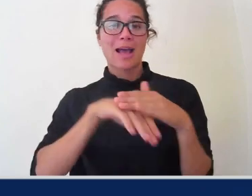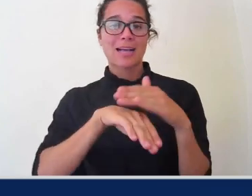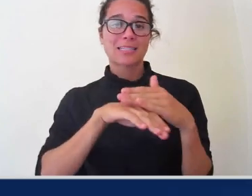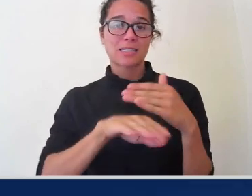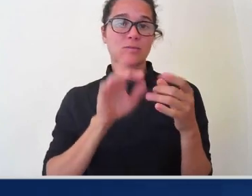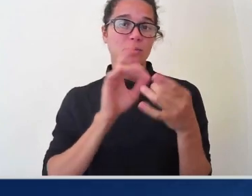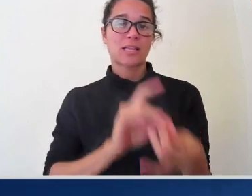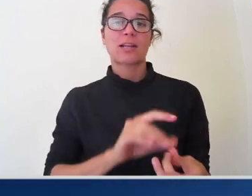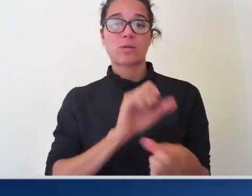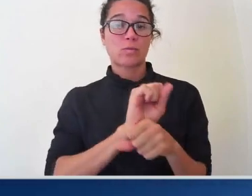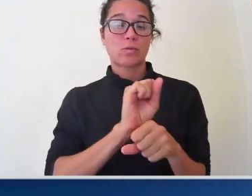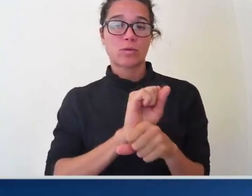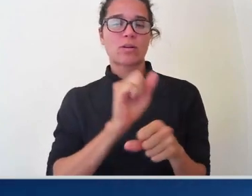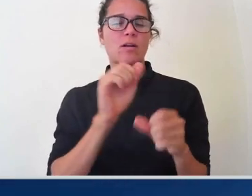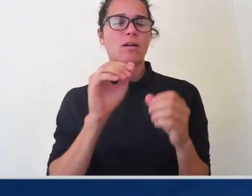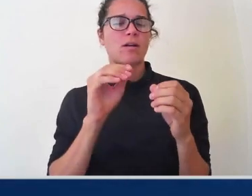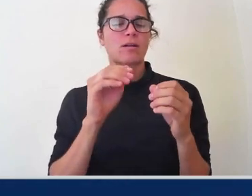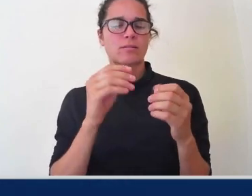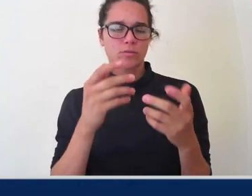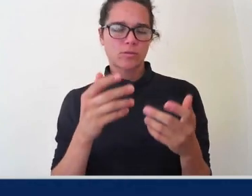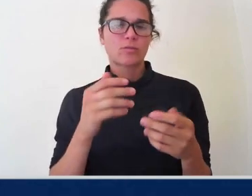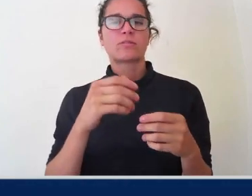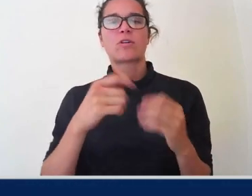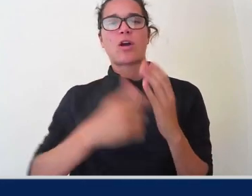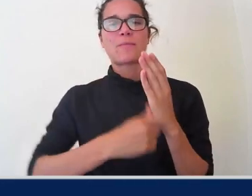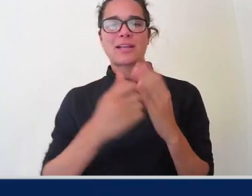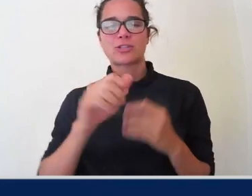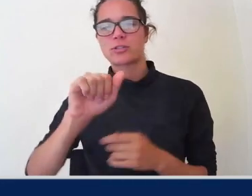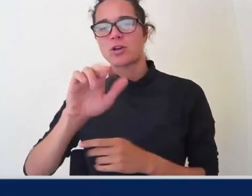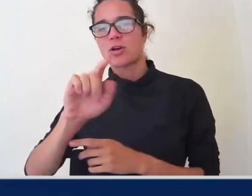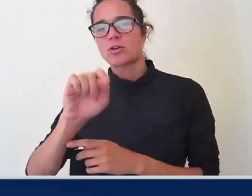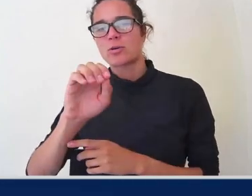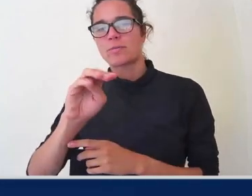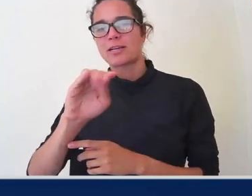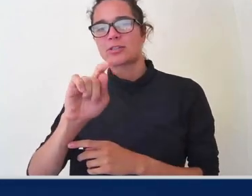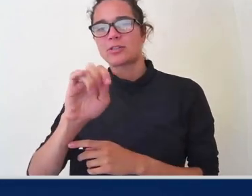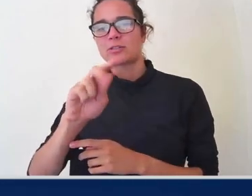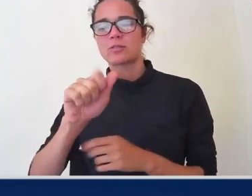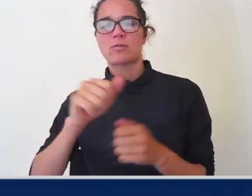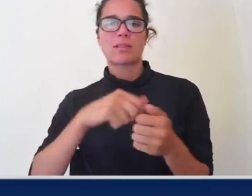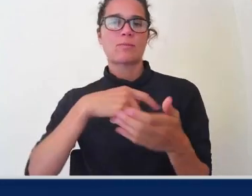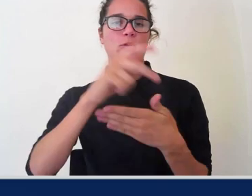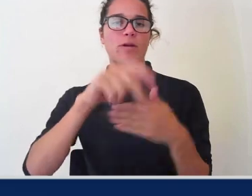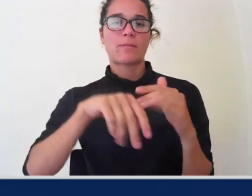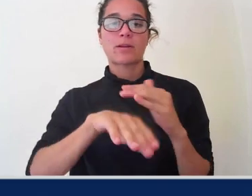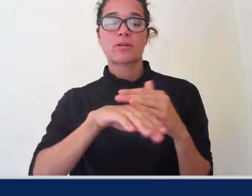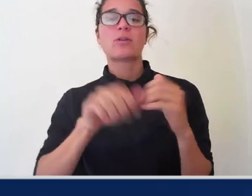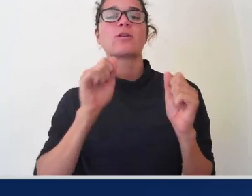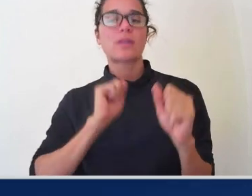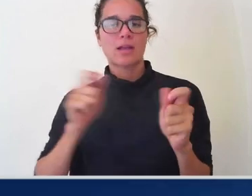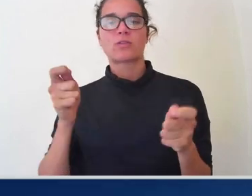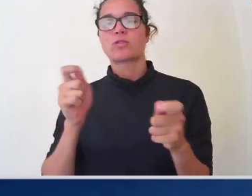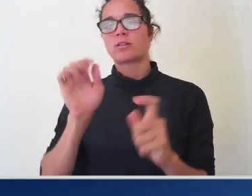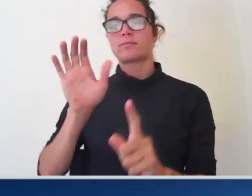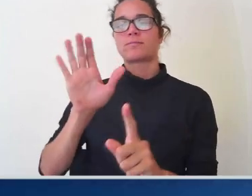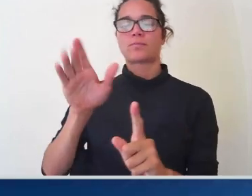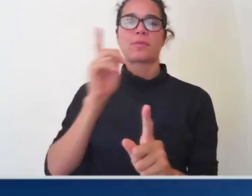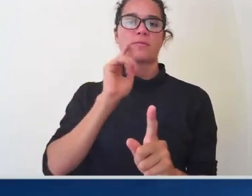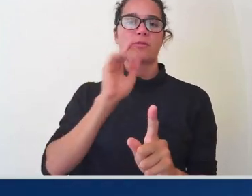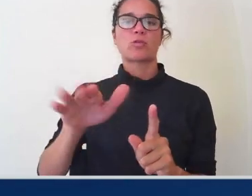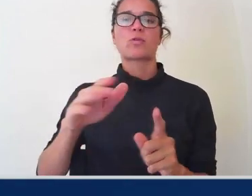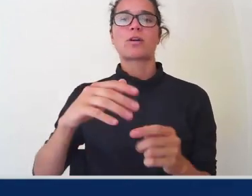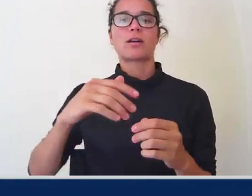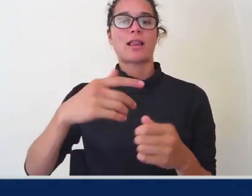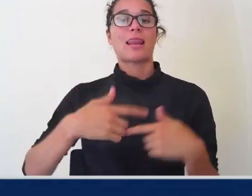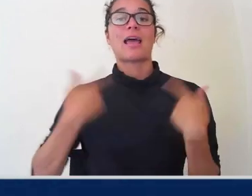automations, right? You can incorporate that API within your control lifecycle development. So as to you can monitor the operations, and as soon as the operations